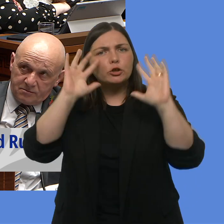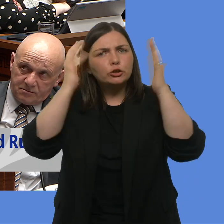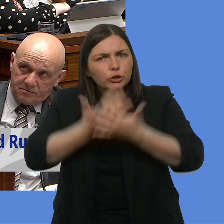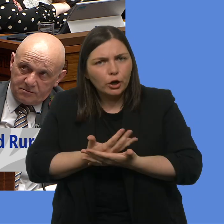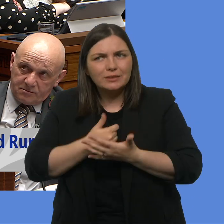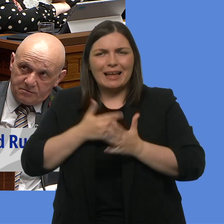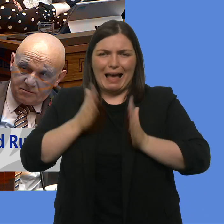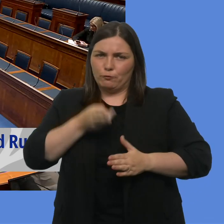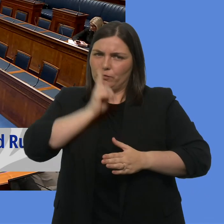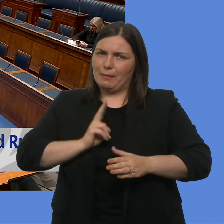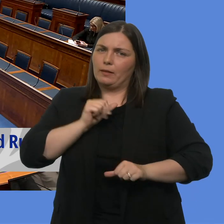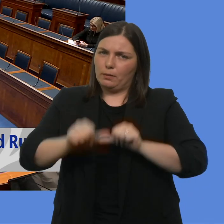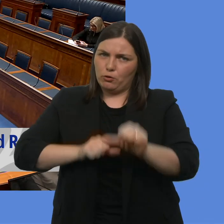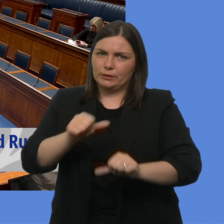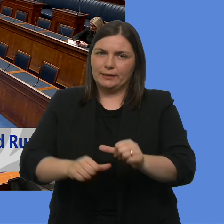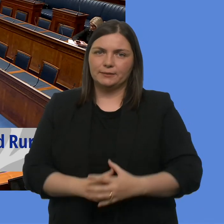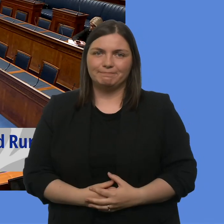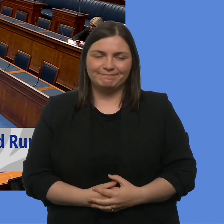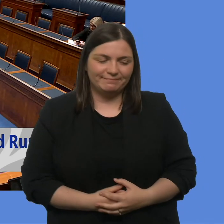respect due process. Andrew South.